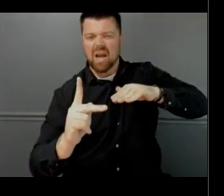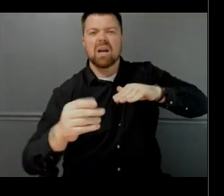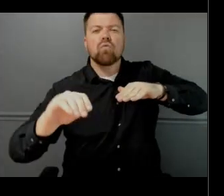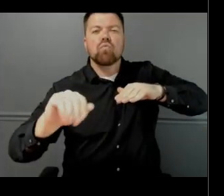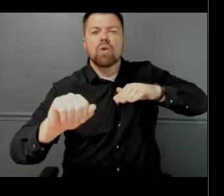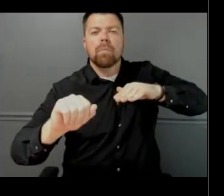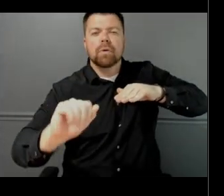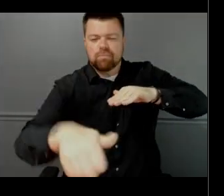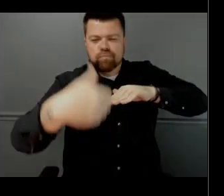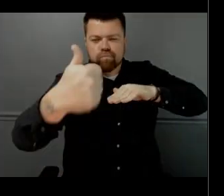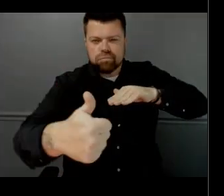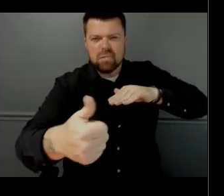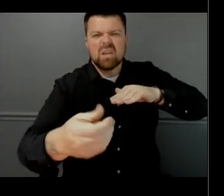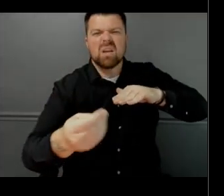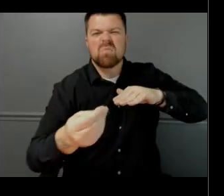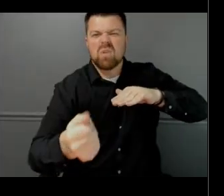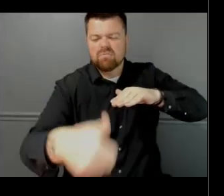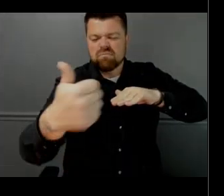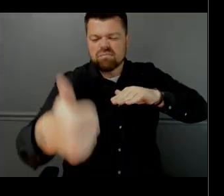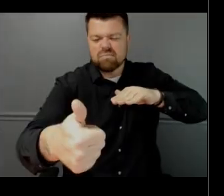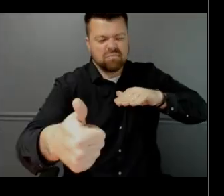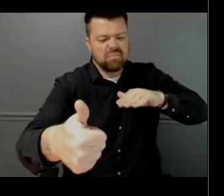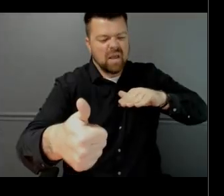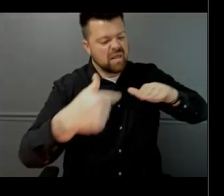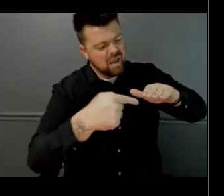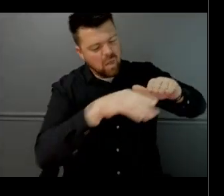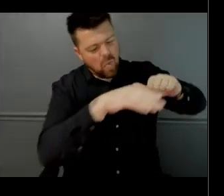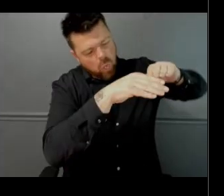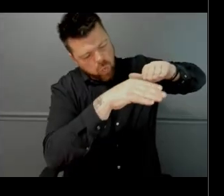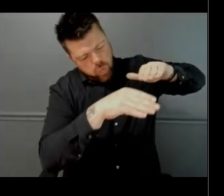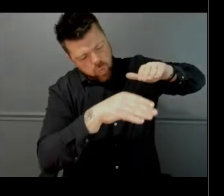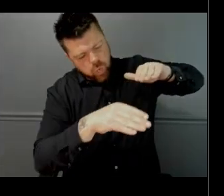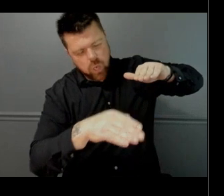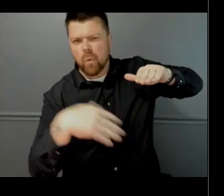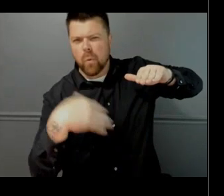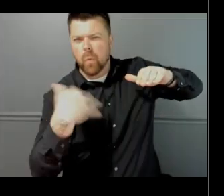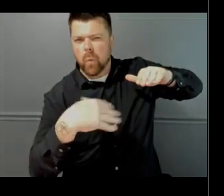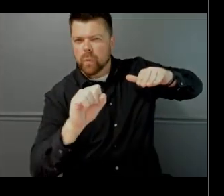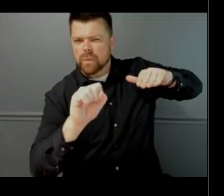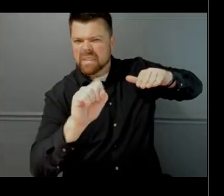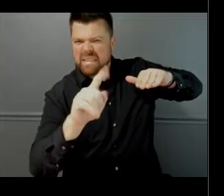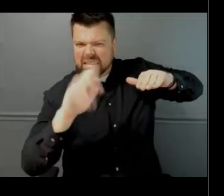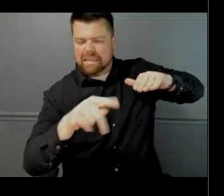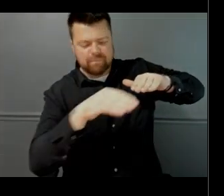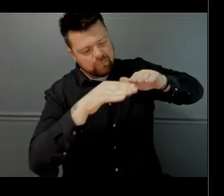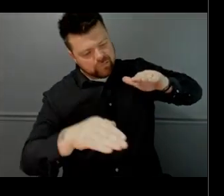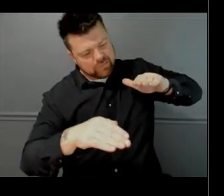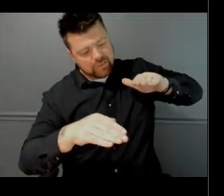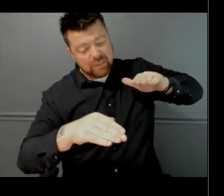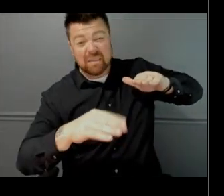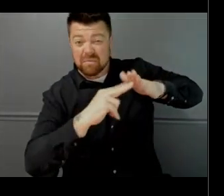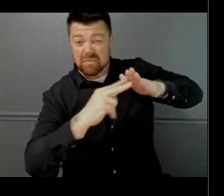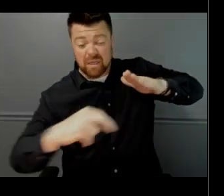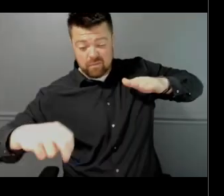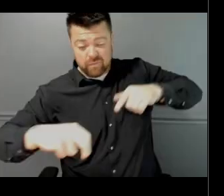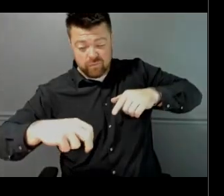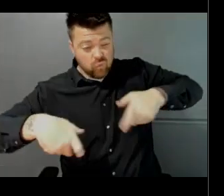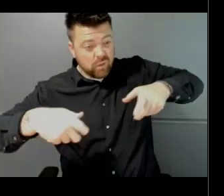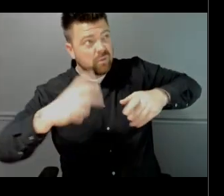since the hill is too steep for a pedestrian route, that a wheelchair user can safely